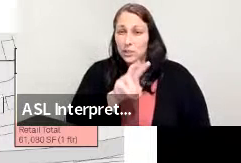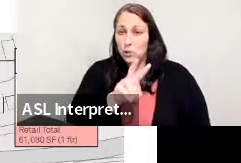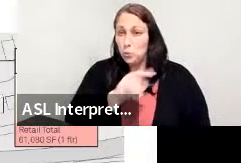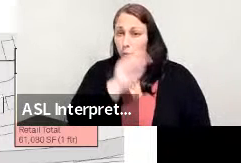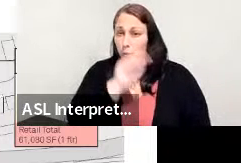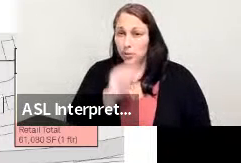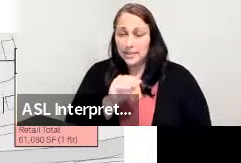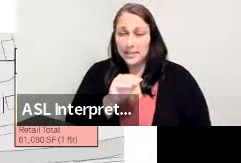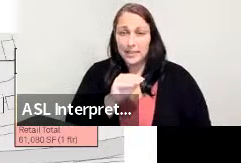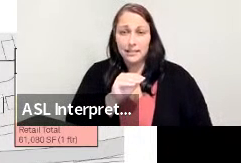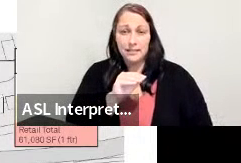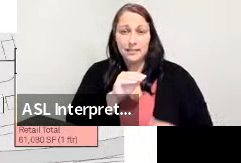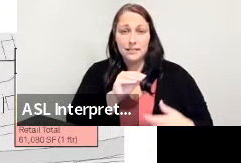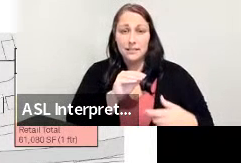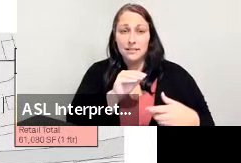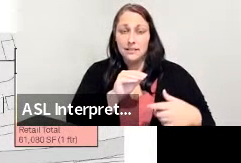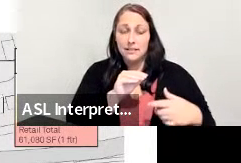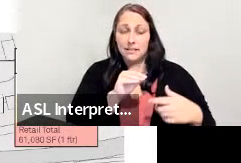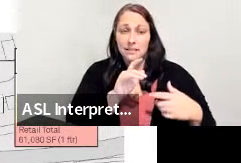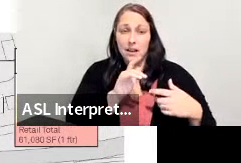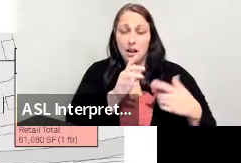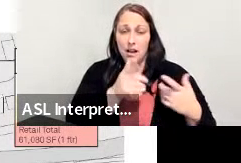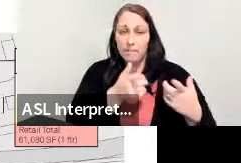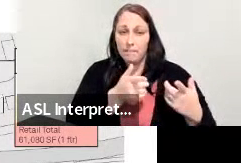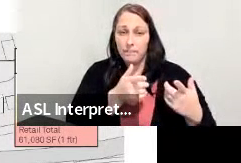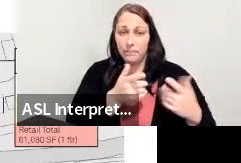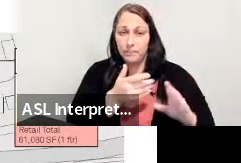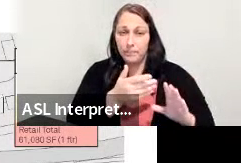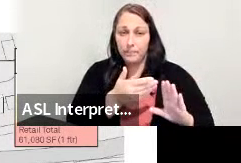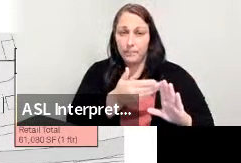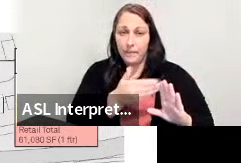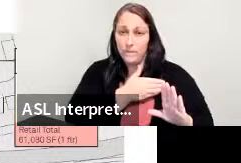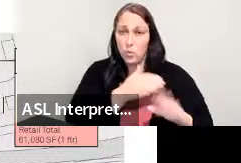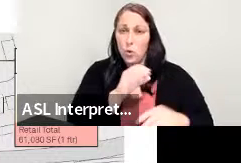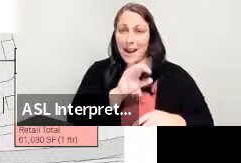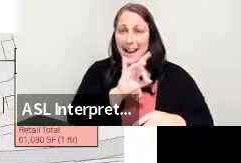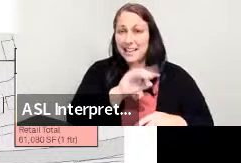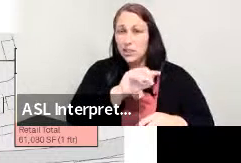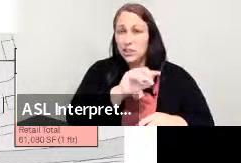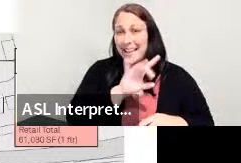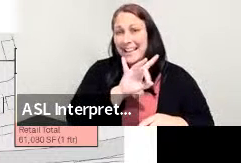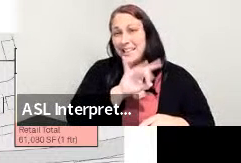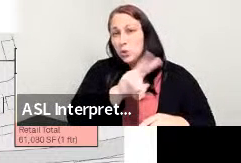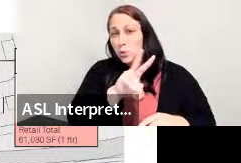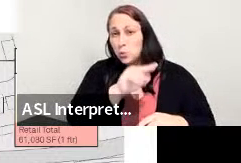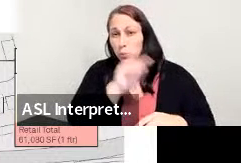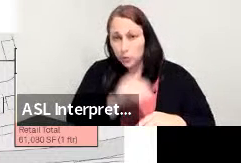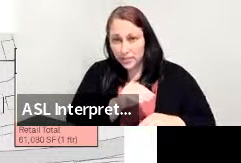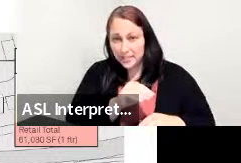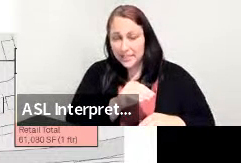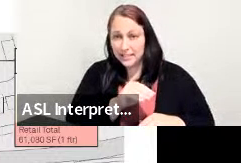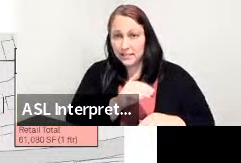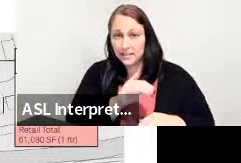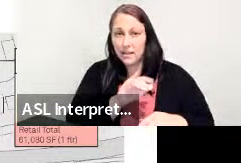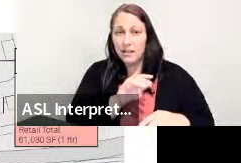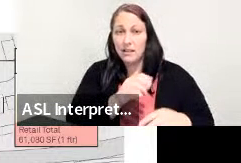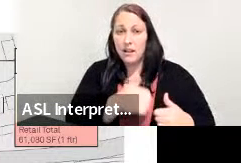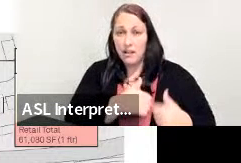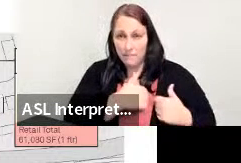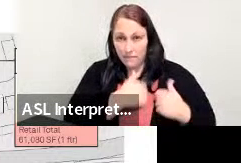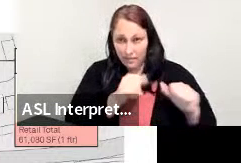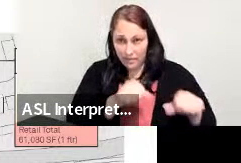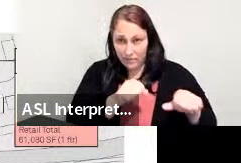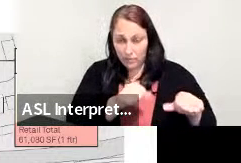and now it's like a 90%. That's right. So there are a few things, and it's mostly design related. So